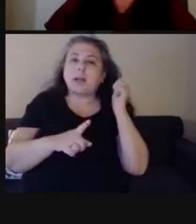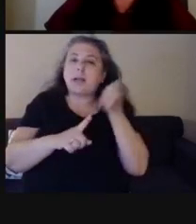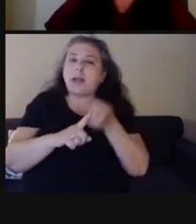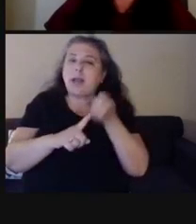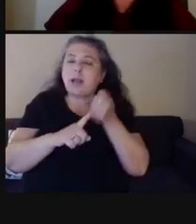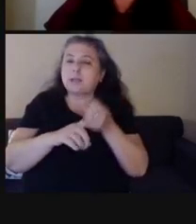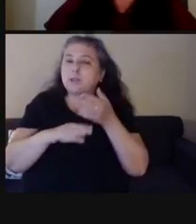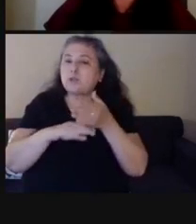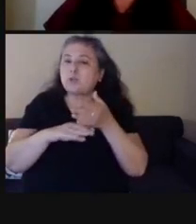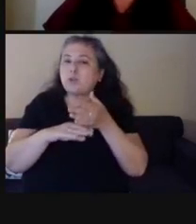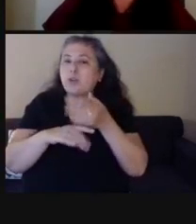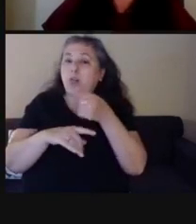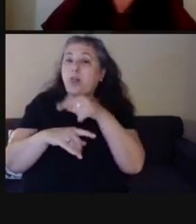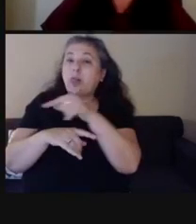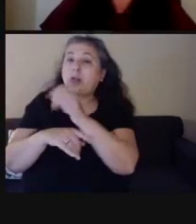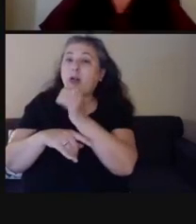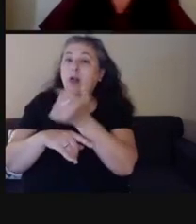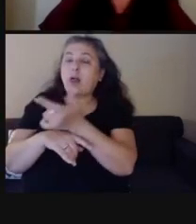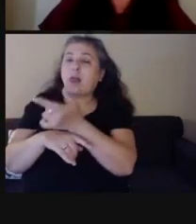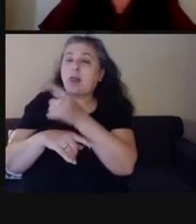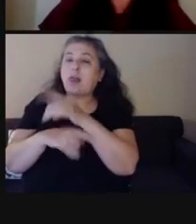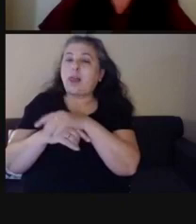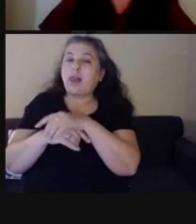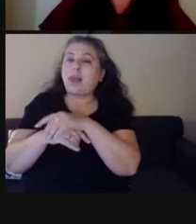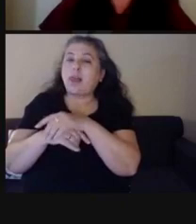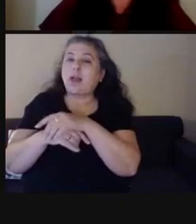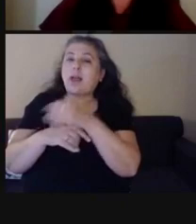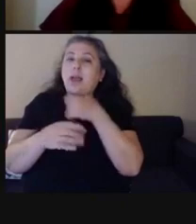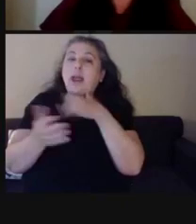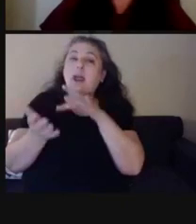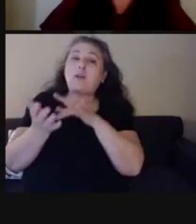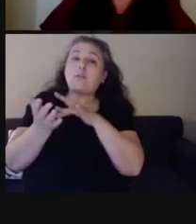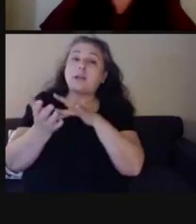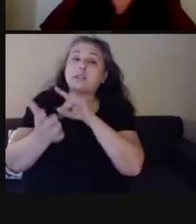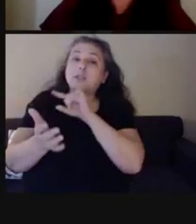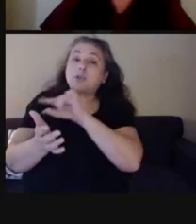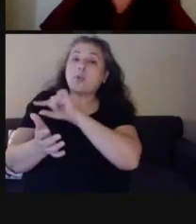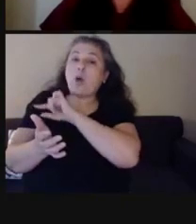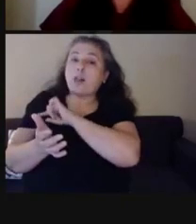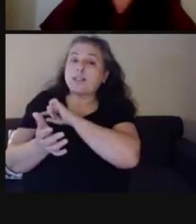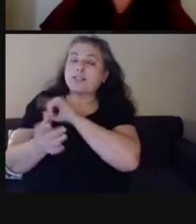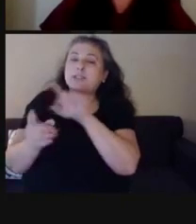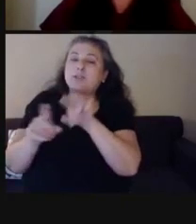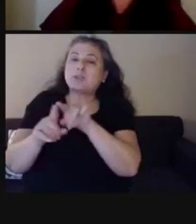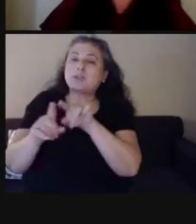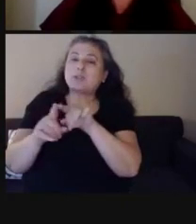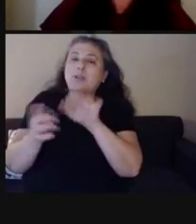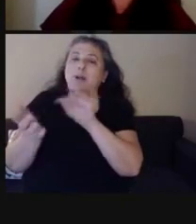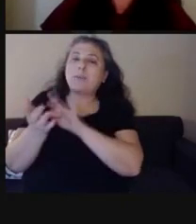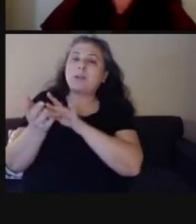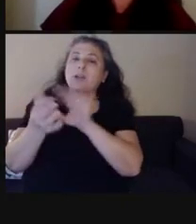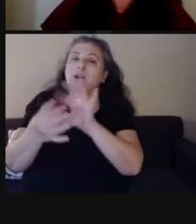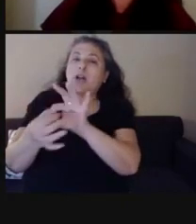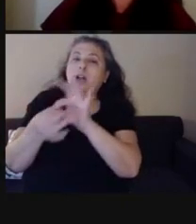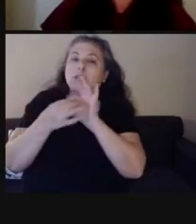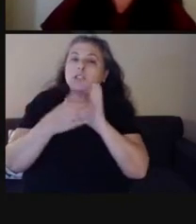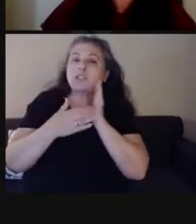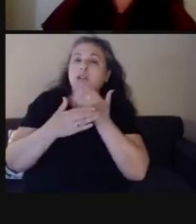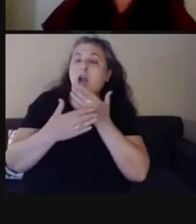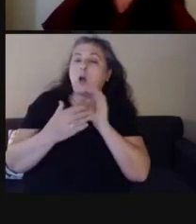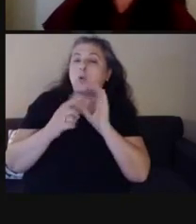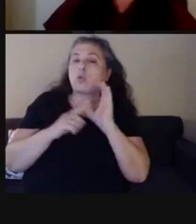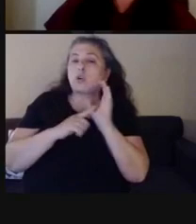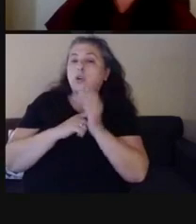wood. These all have medicinal qualities, medicinal connections to our culture. The